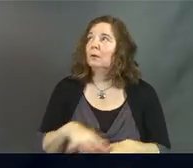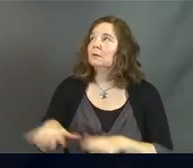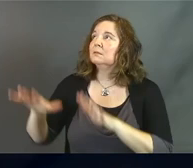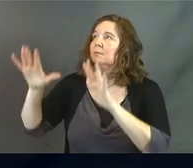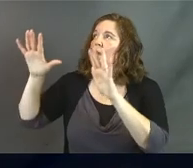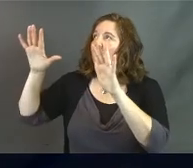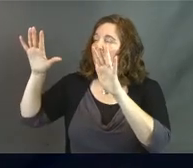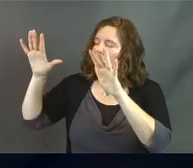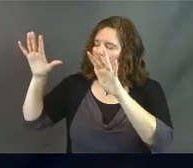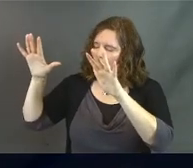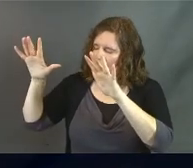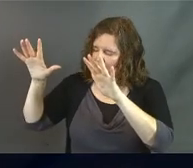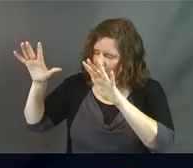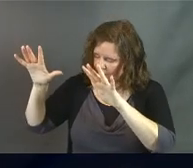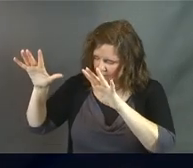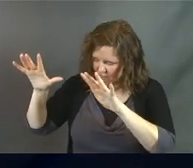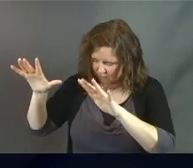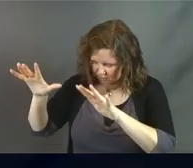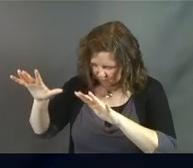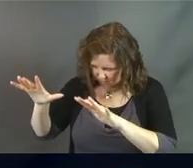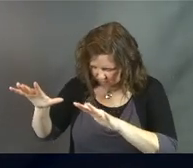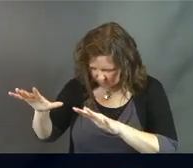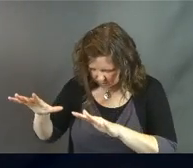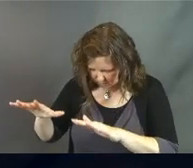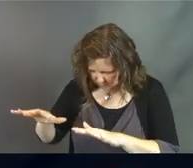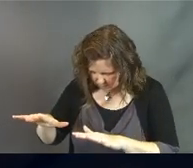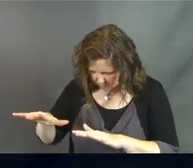did was bow